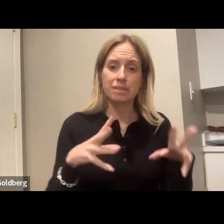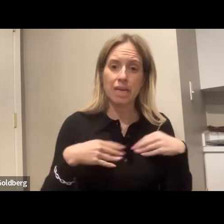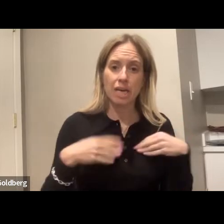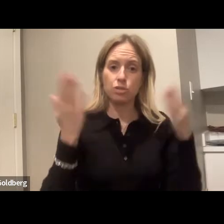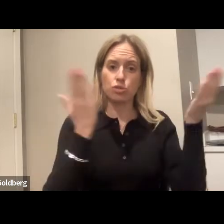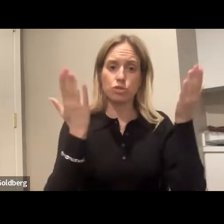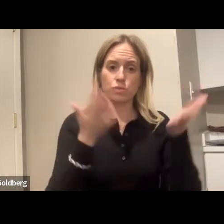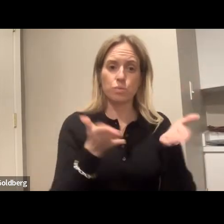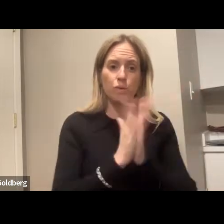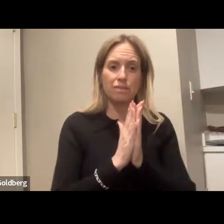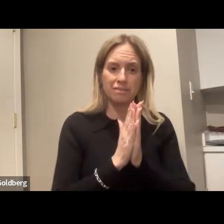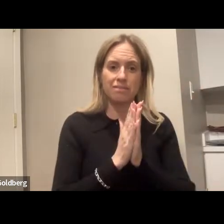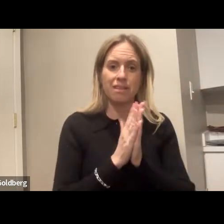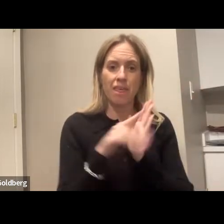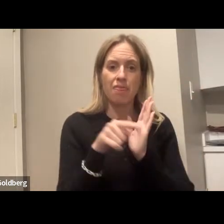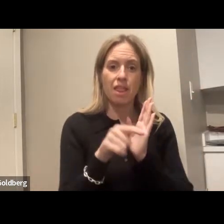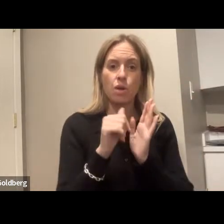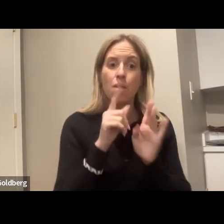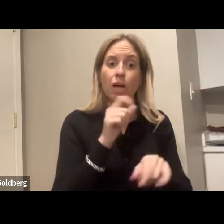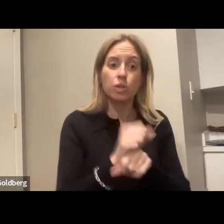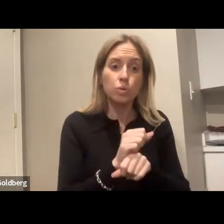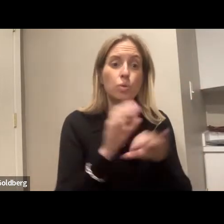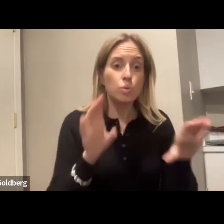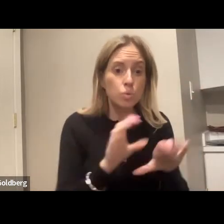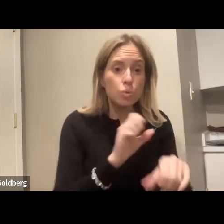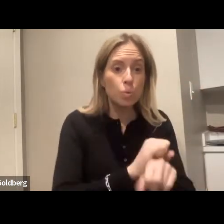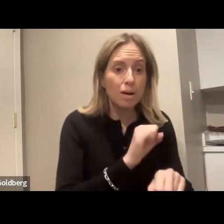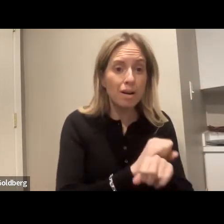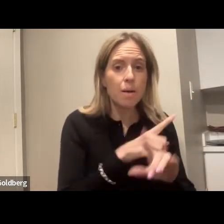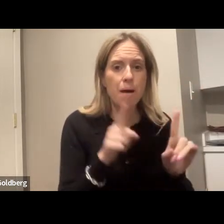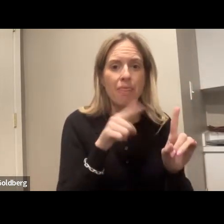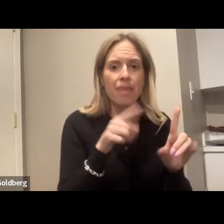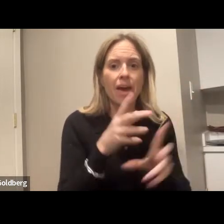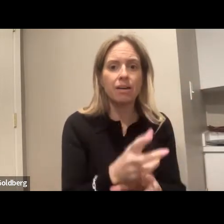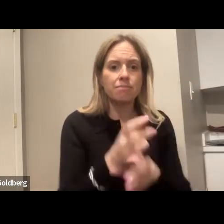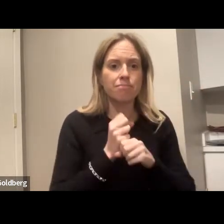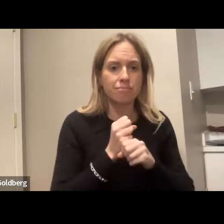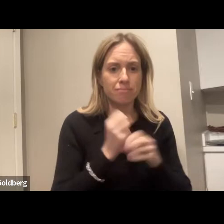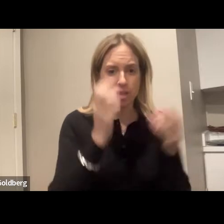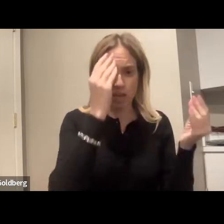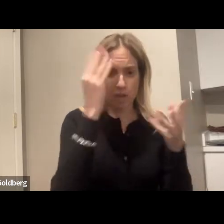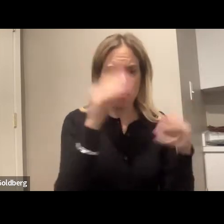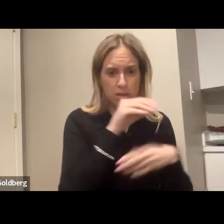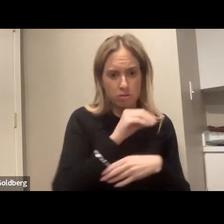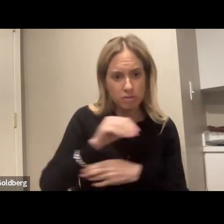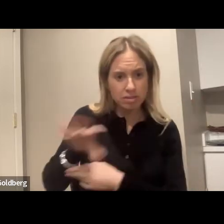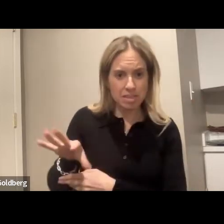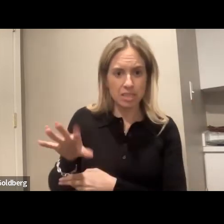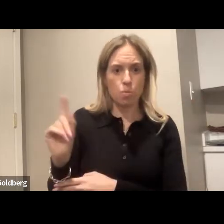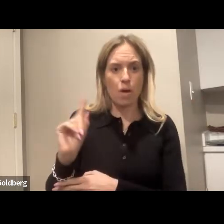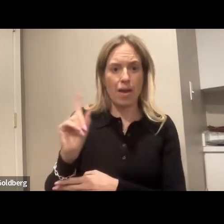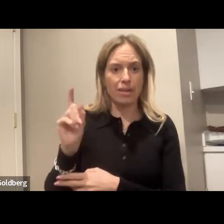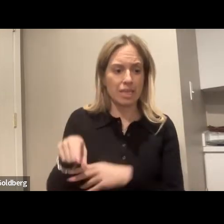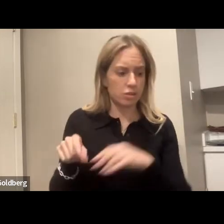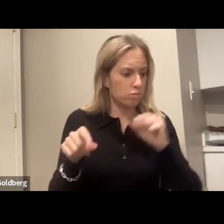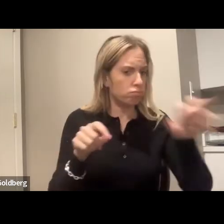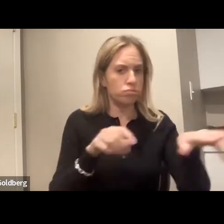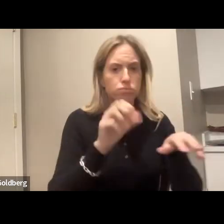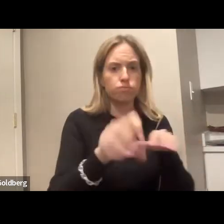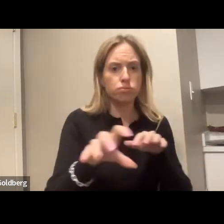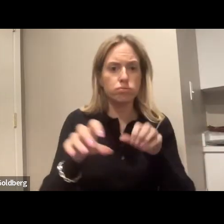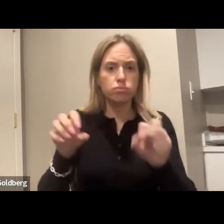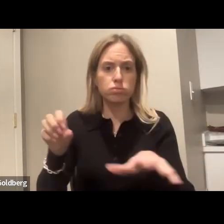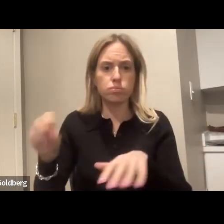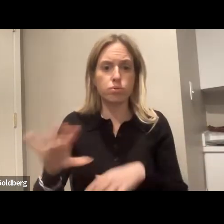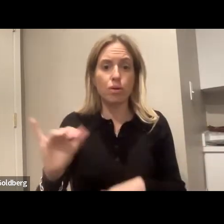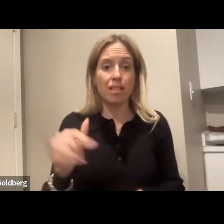from. So they don't actually do the work, but they do receive the information and send it to the respective agency for them to do it. Like you